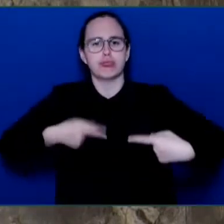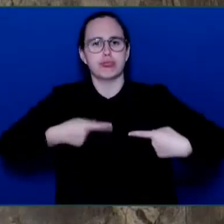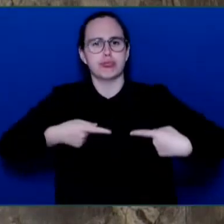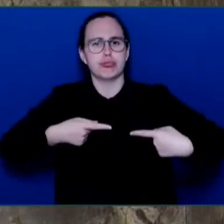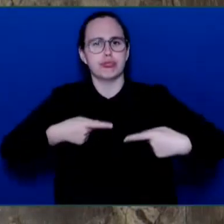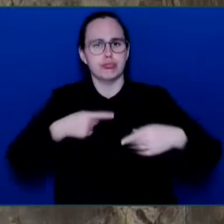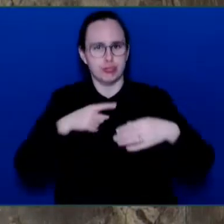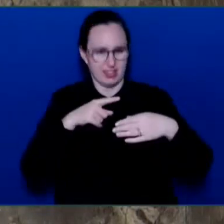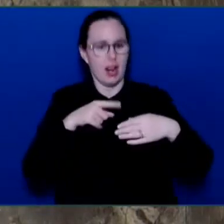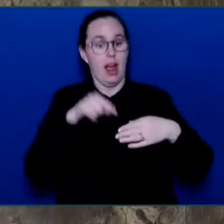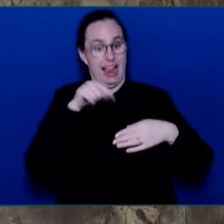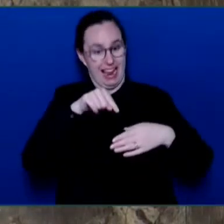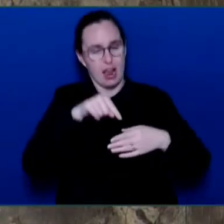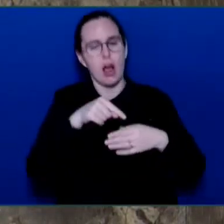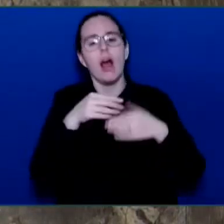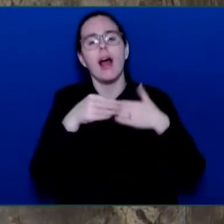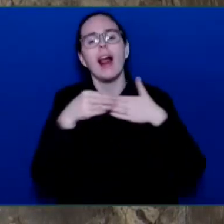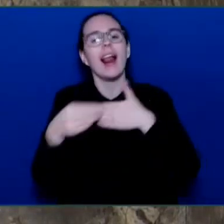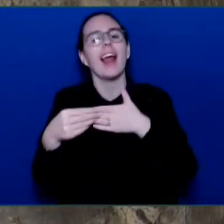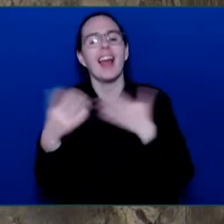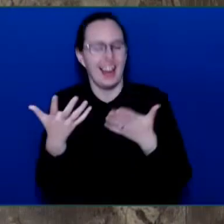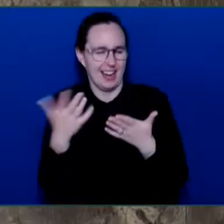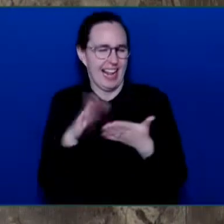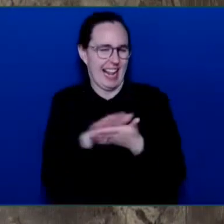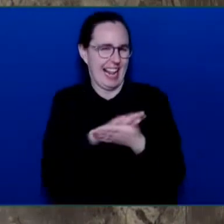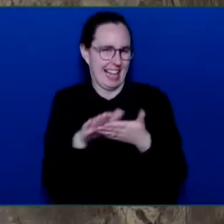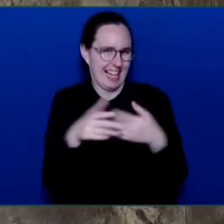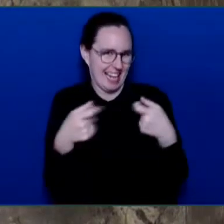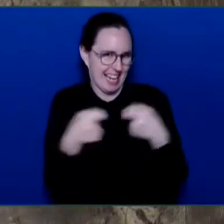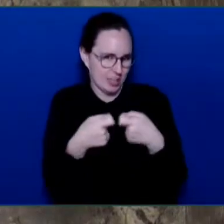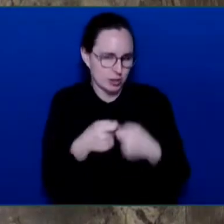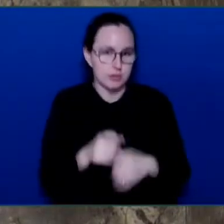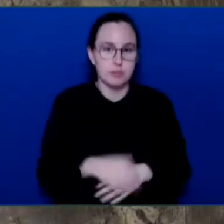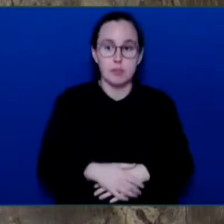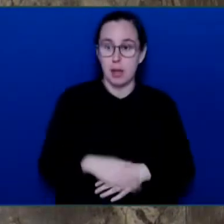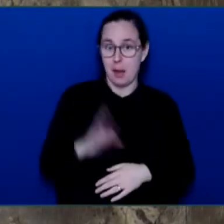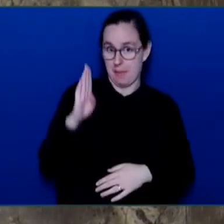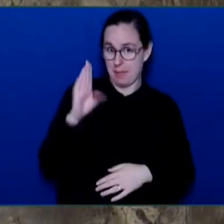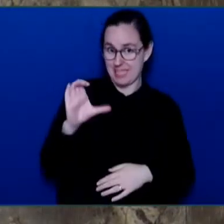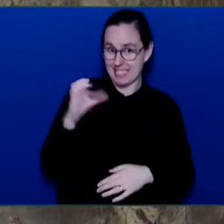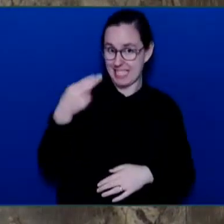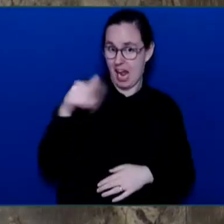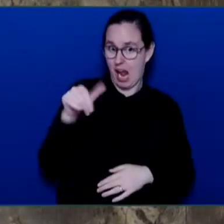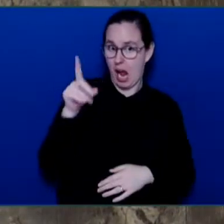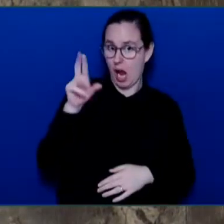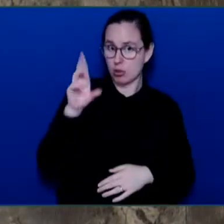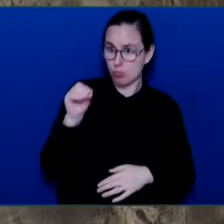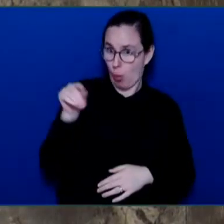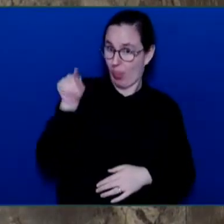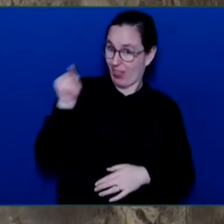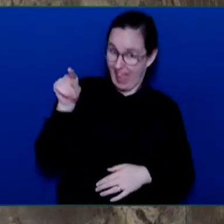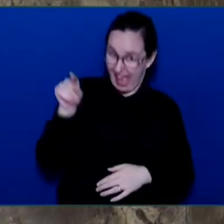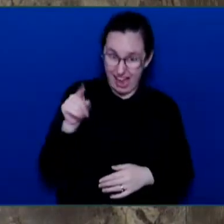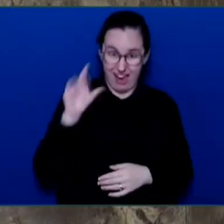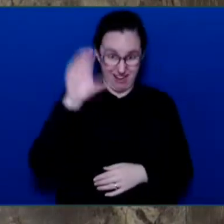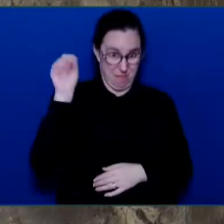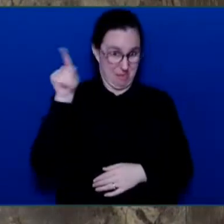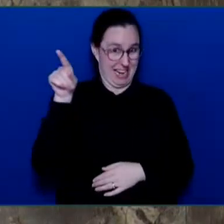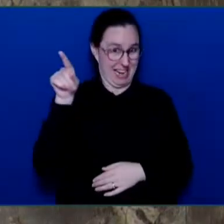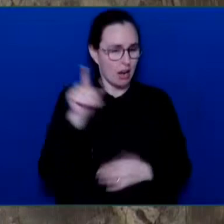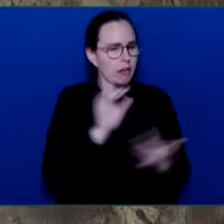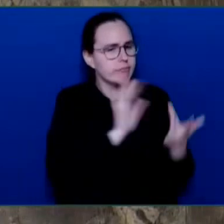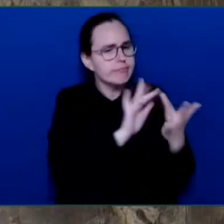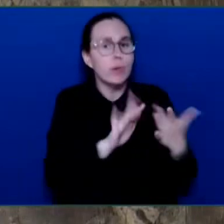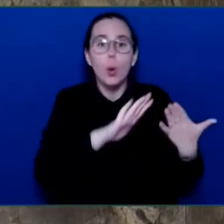out to communities, working with First Nations, speaking to people about what that means and what they can expect to see as the flooding